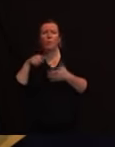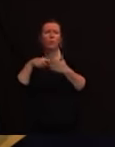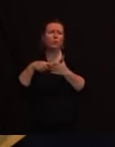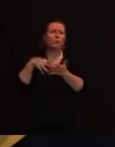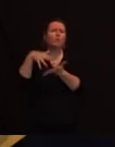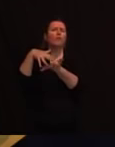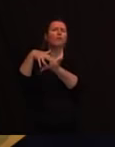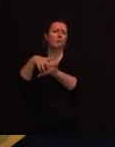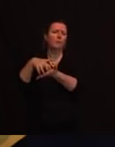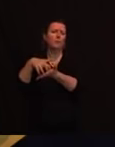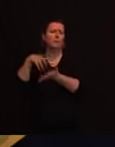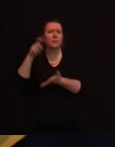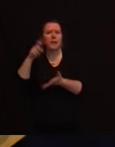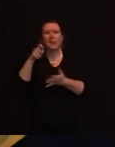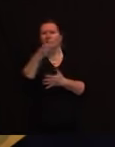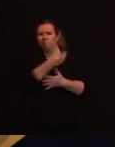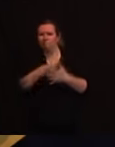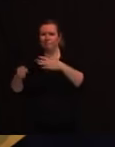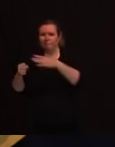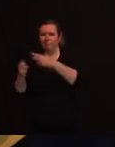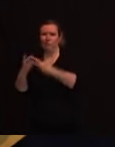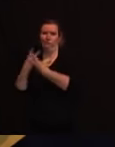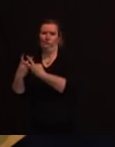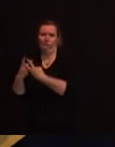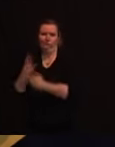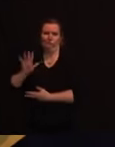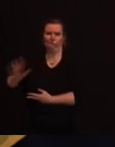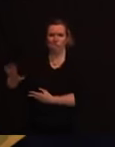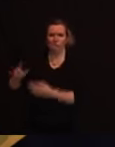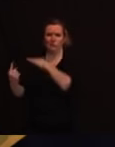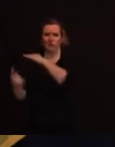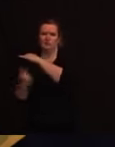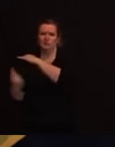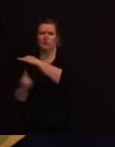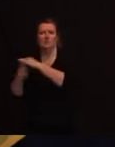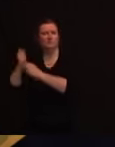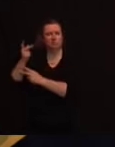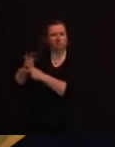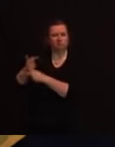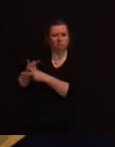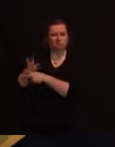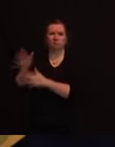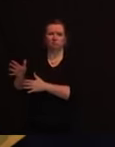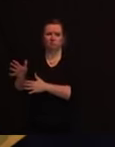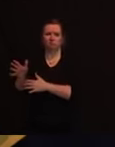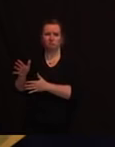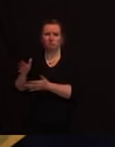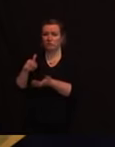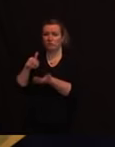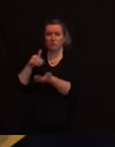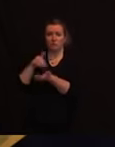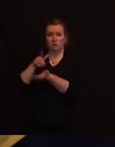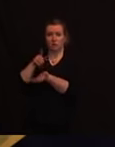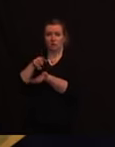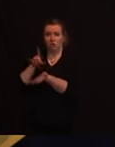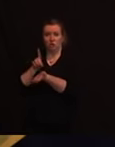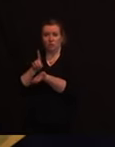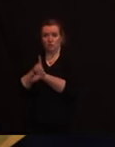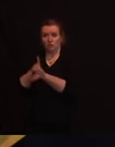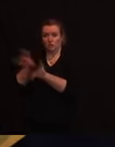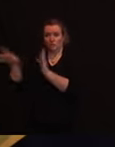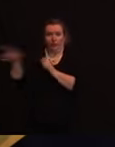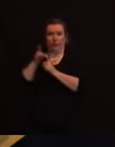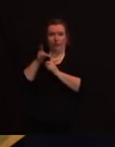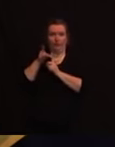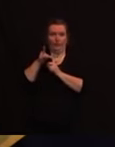isolated, as well as our health care and first responders that need to be isolated as well, so they don't go home and contaminate and infect